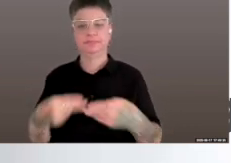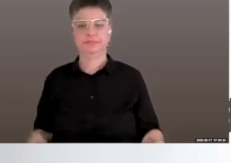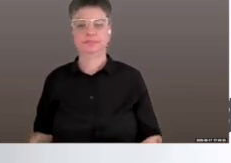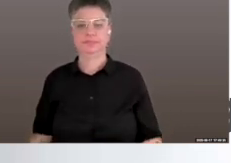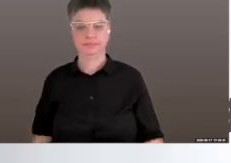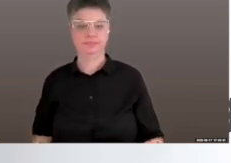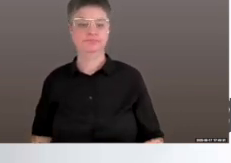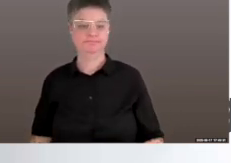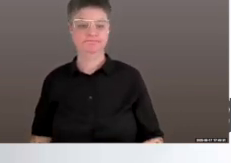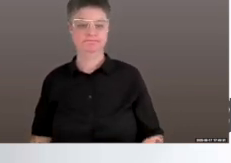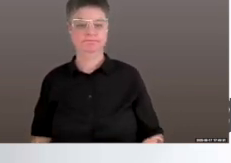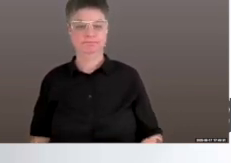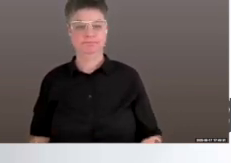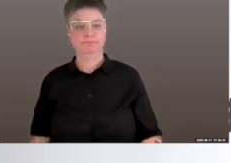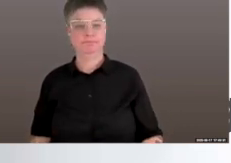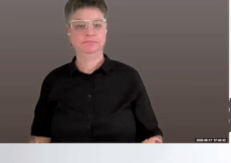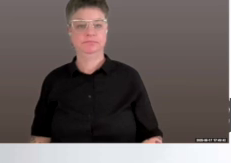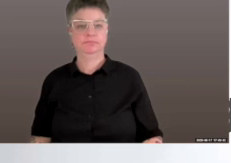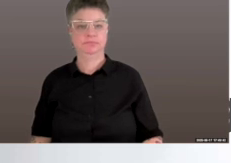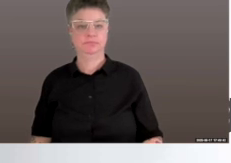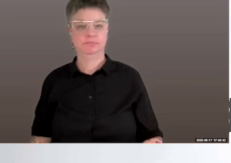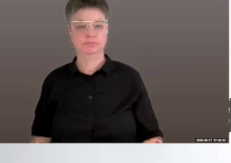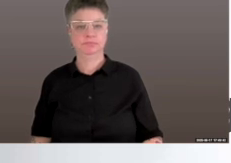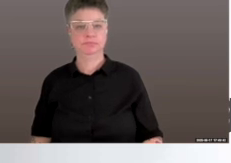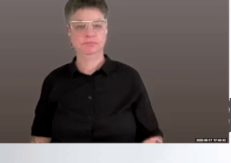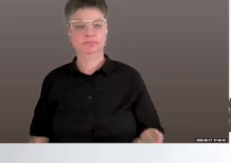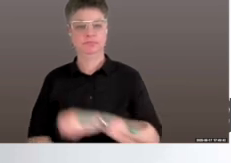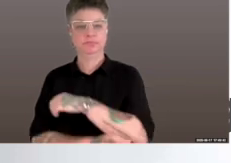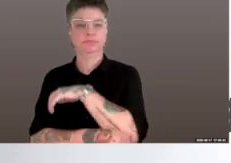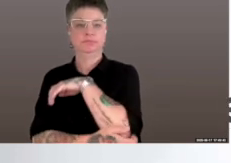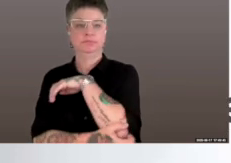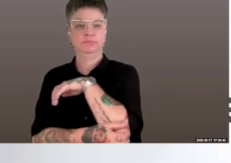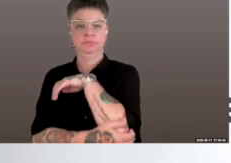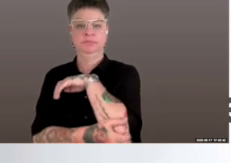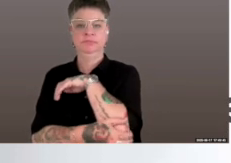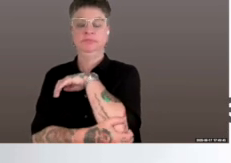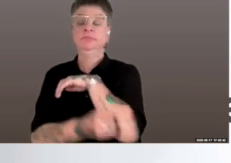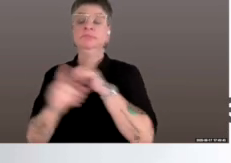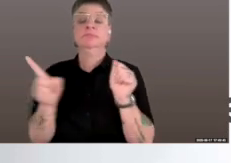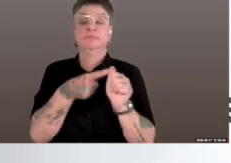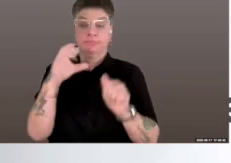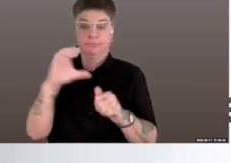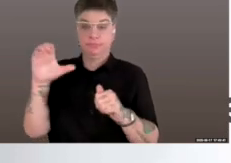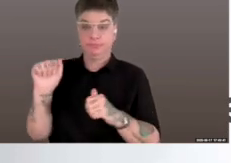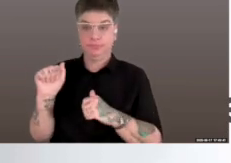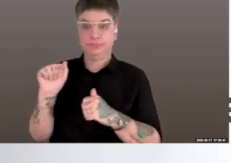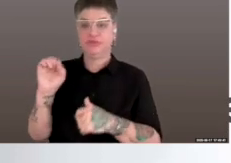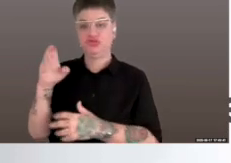definitions, approved dealer lists, and program closure procedures. Next slide, please.